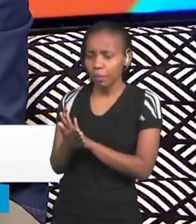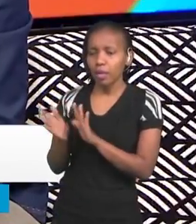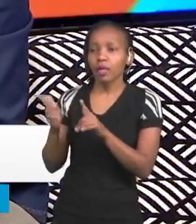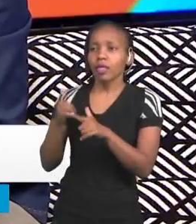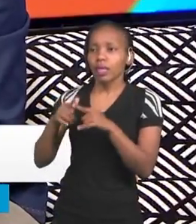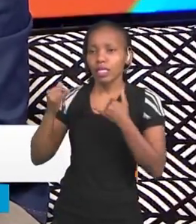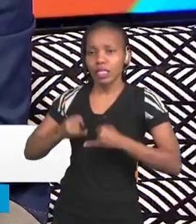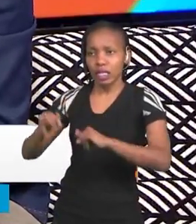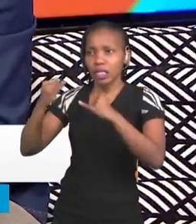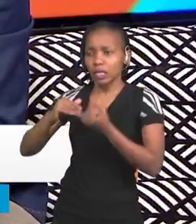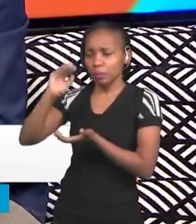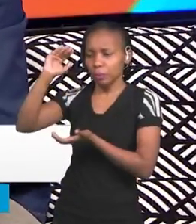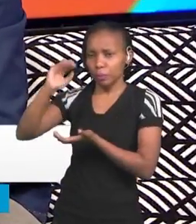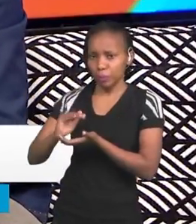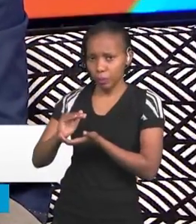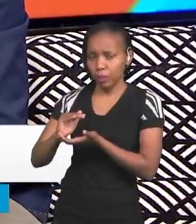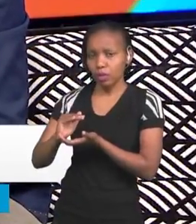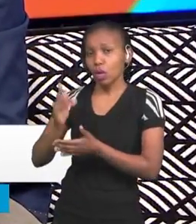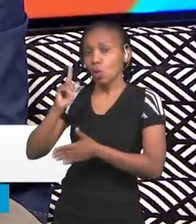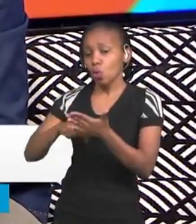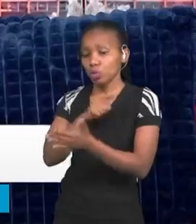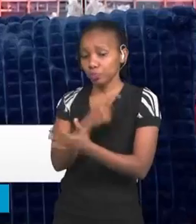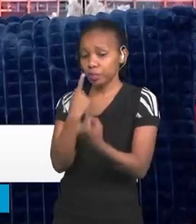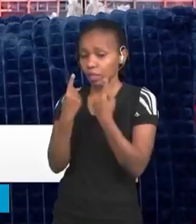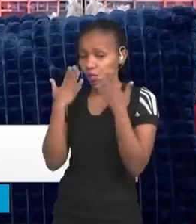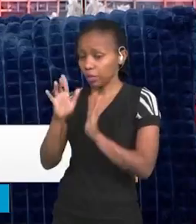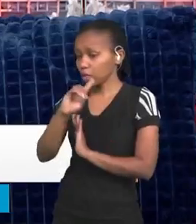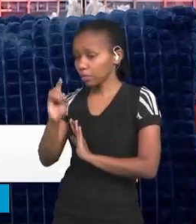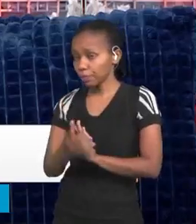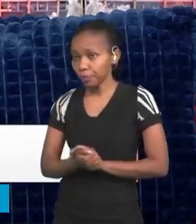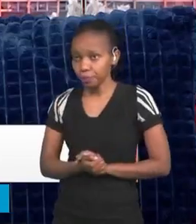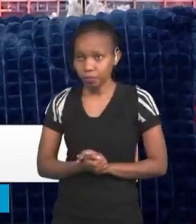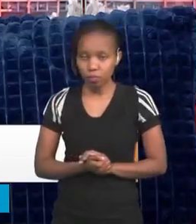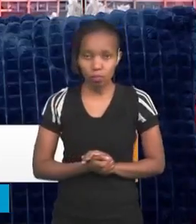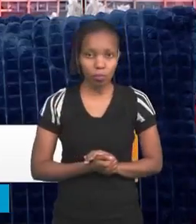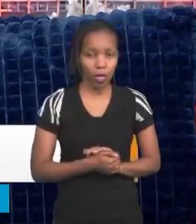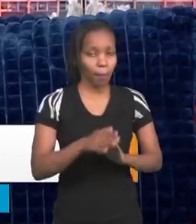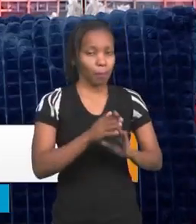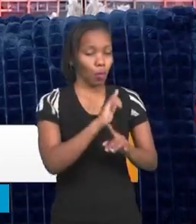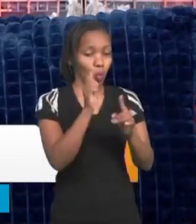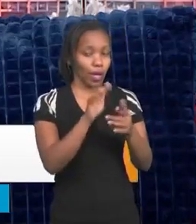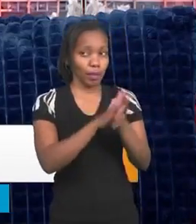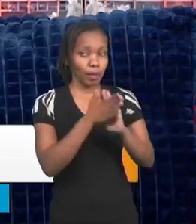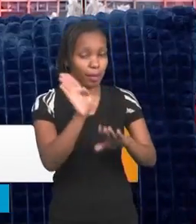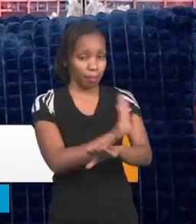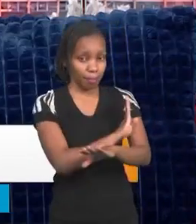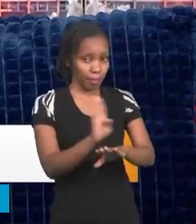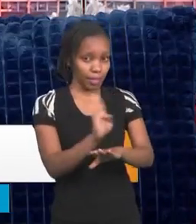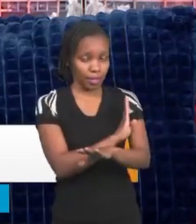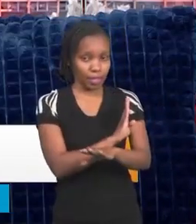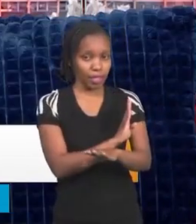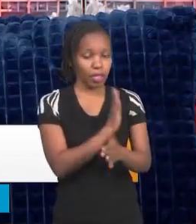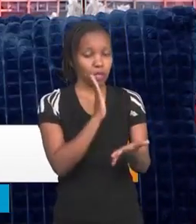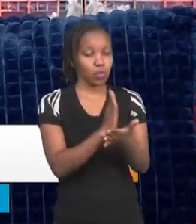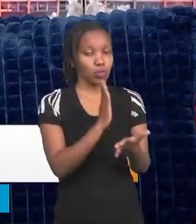to reduce the demand, as you actually say? Mm-hmm. Mm-hmm. Yeah, so keeping them busy is something that works. But did